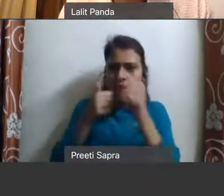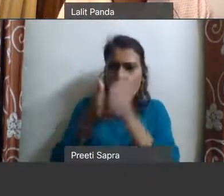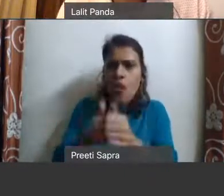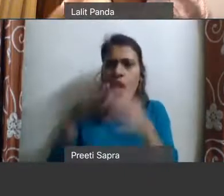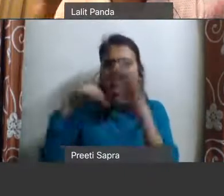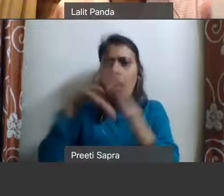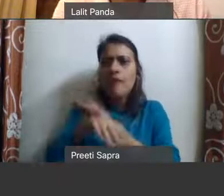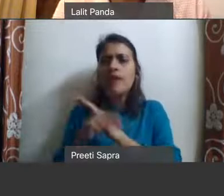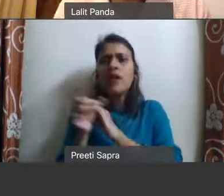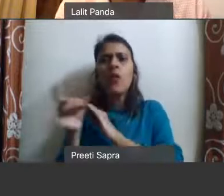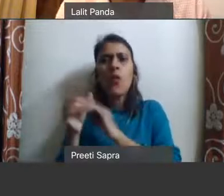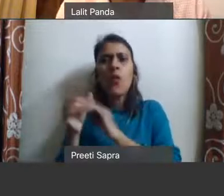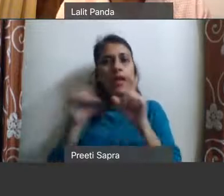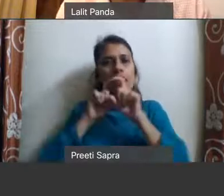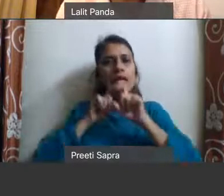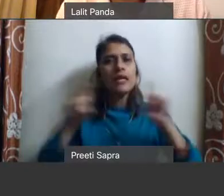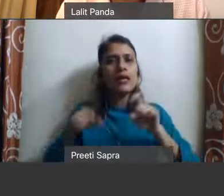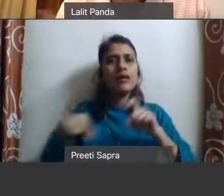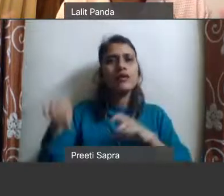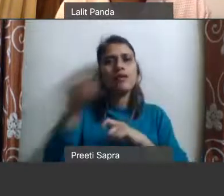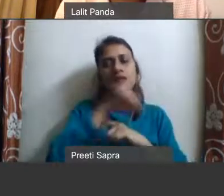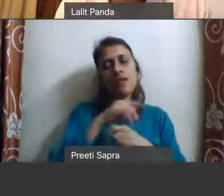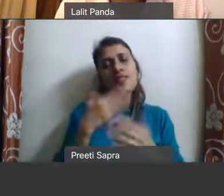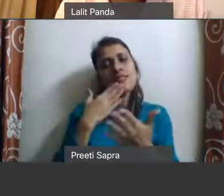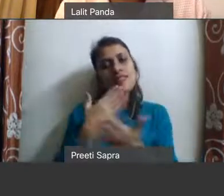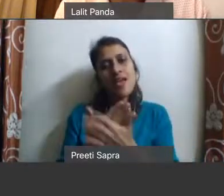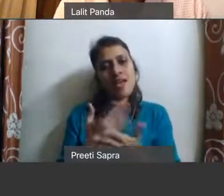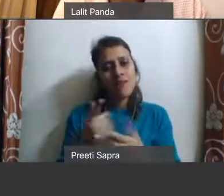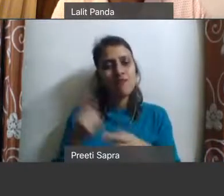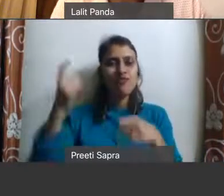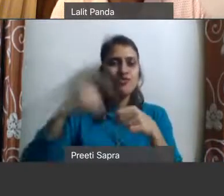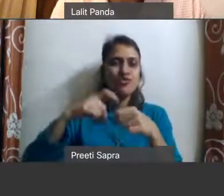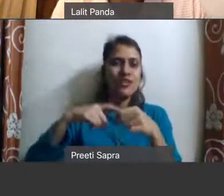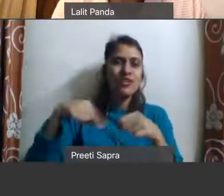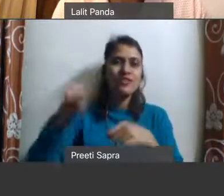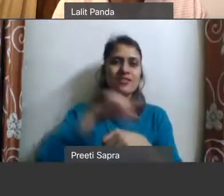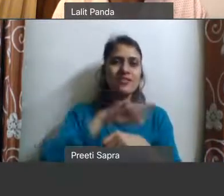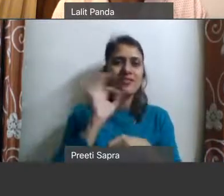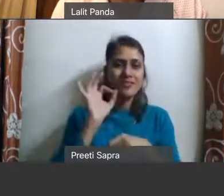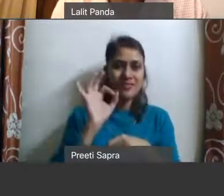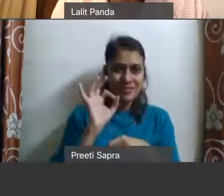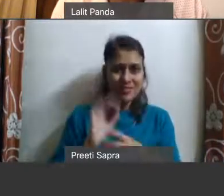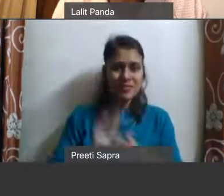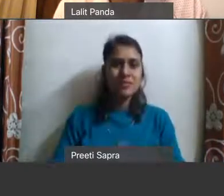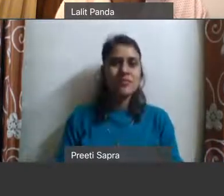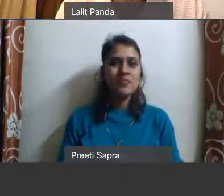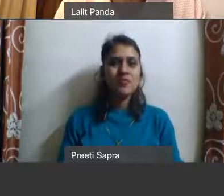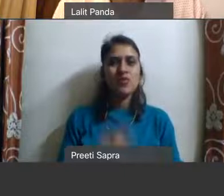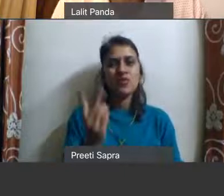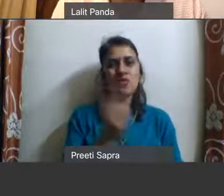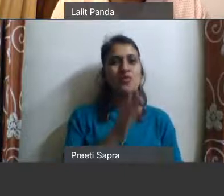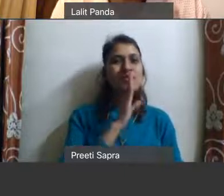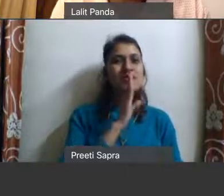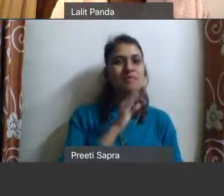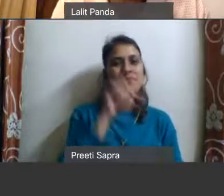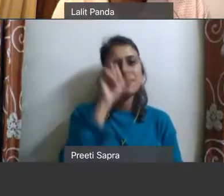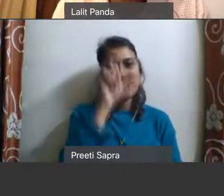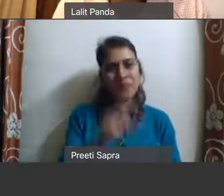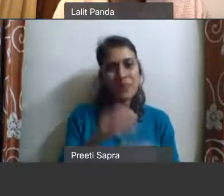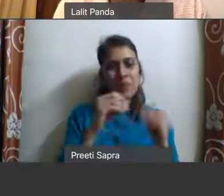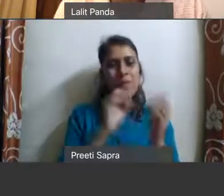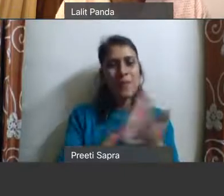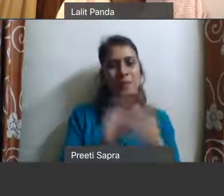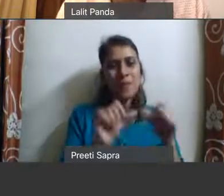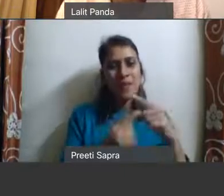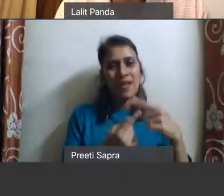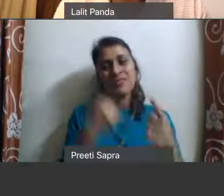ground. I hope this is really clear to our audience, and I thank them very much for joining us. To my two esteemed panelists, Professor Bhatt, Ms. Raj, thank you